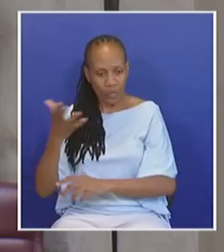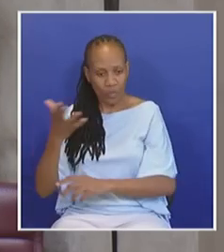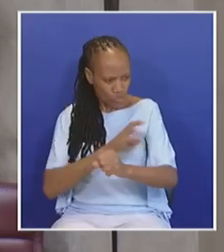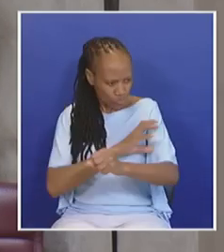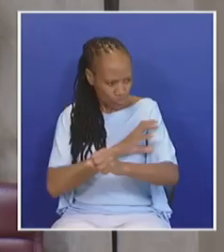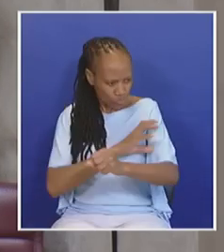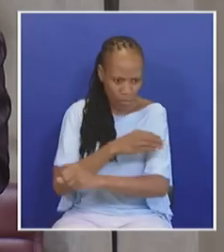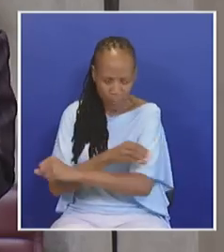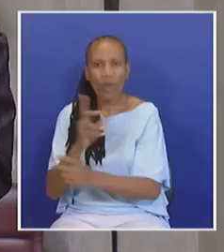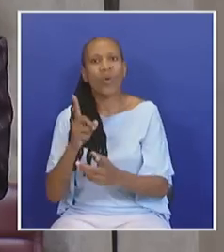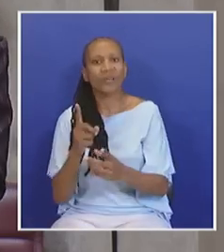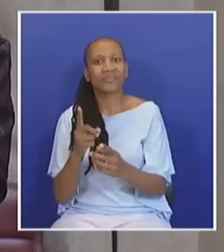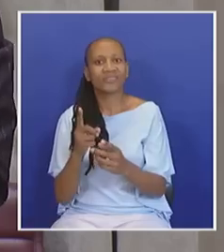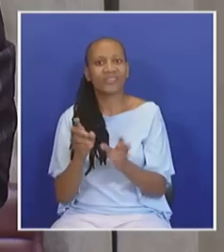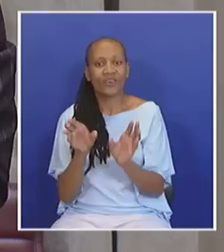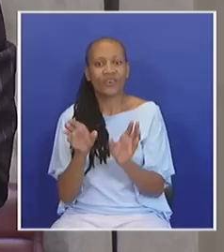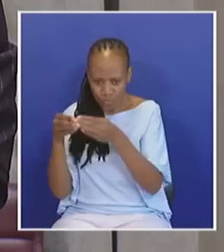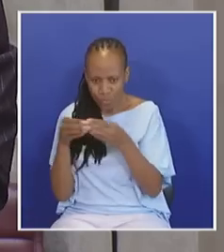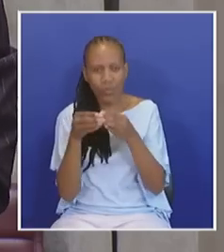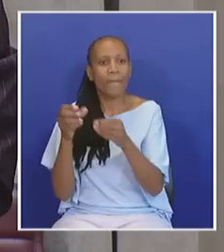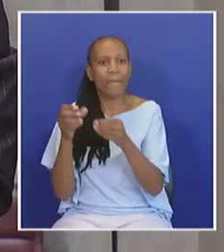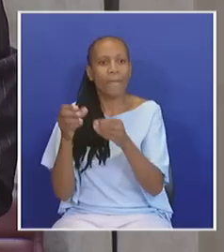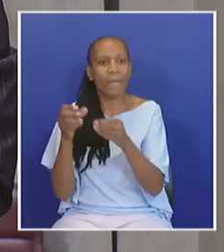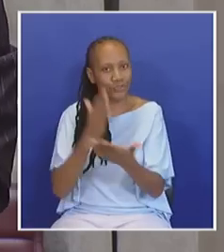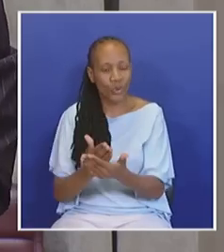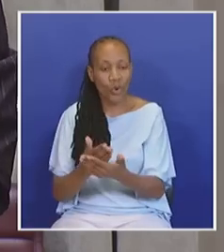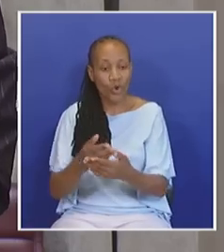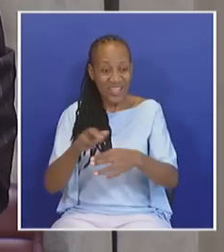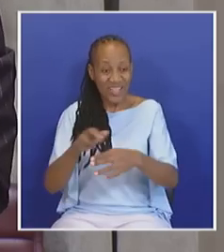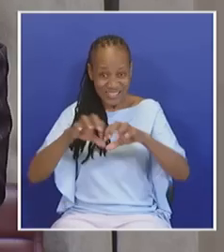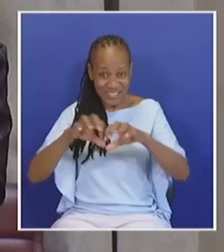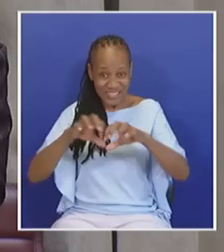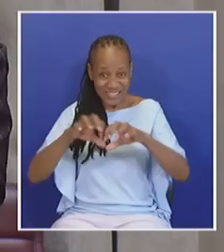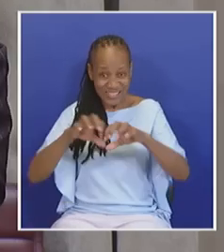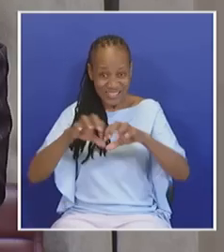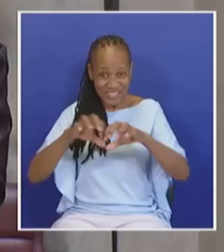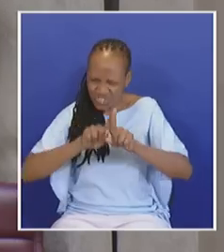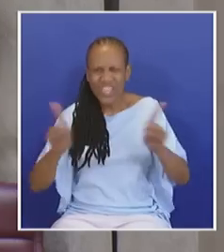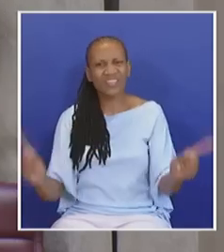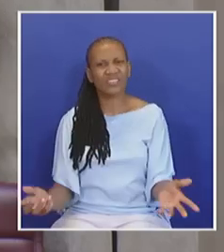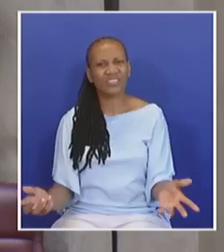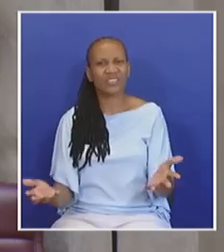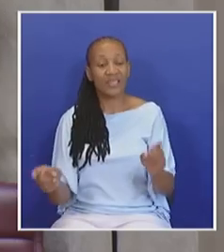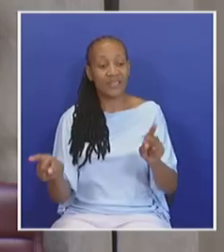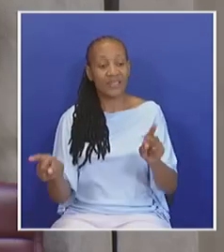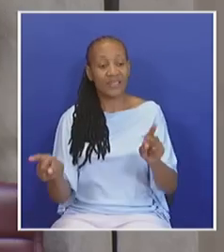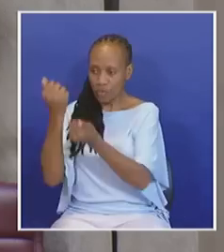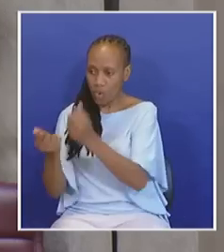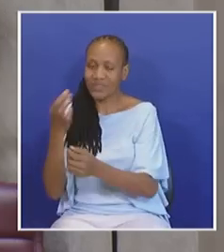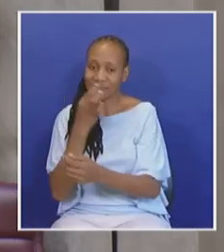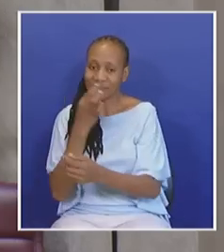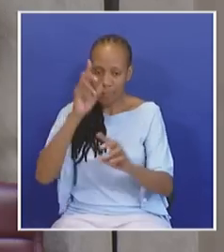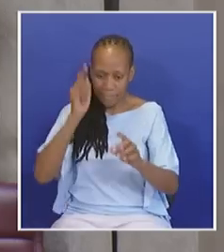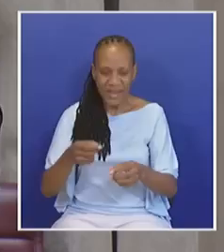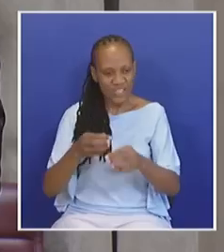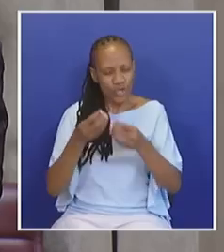responses to racism. This means using the mechanisms currently provided by the courts and Chapter 9 institutions to address instances of